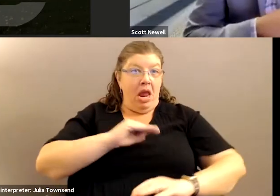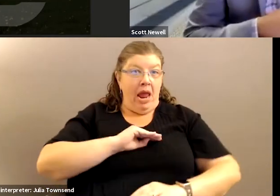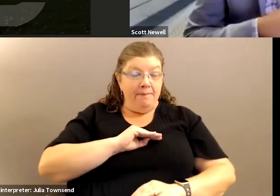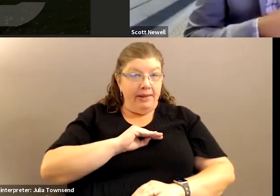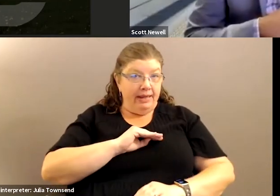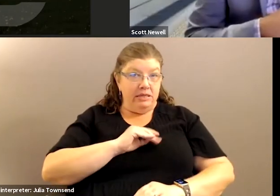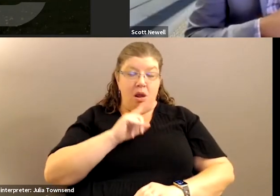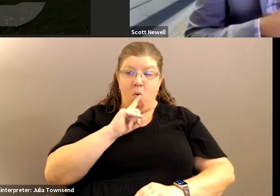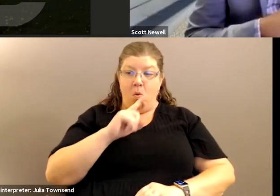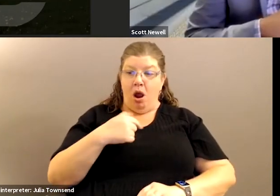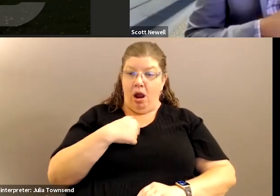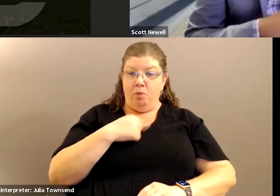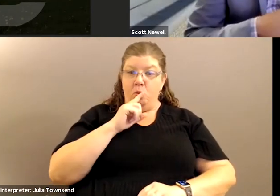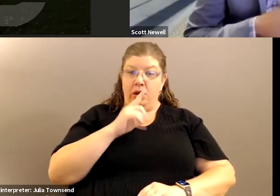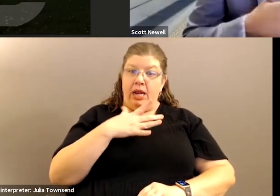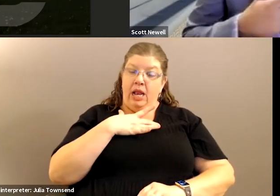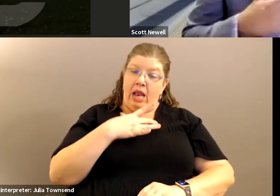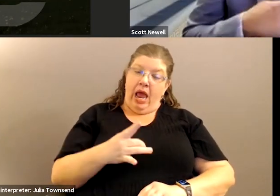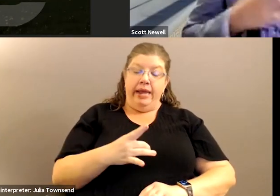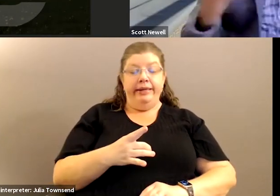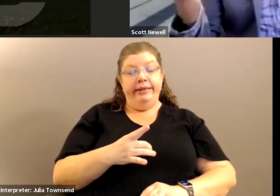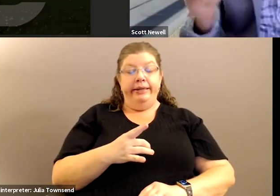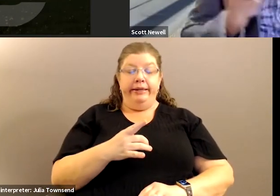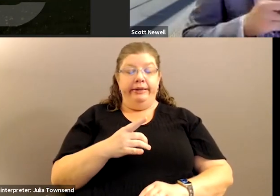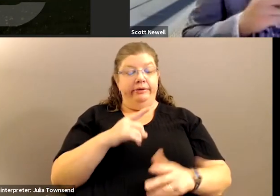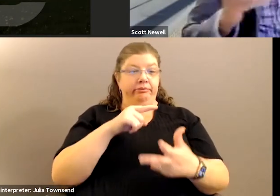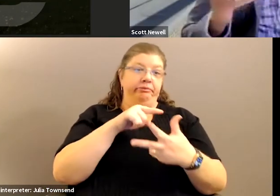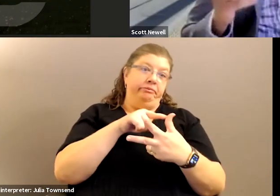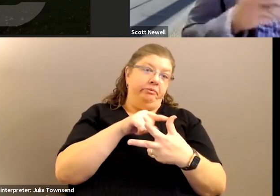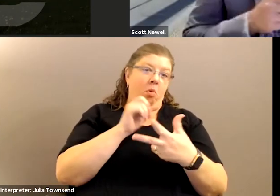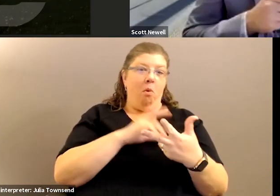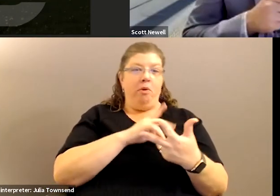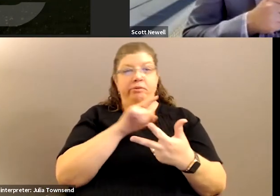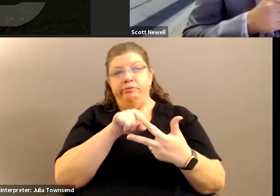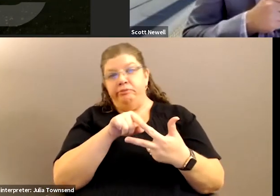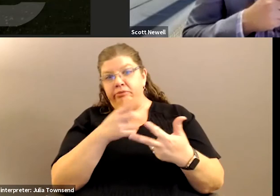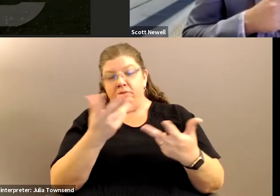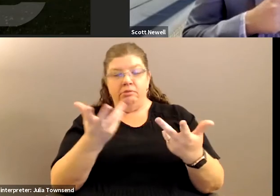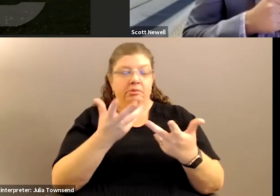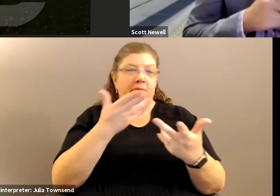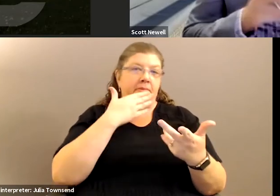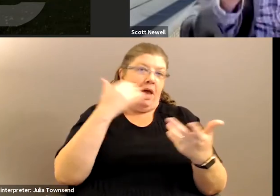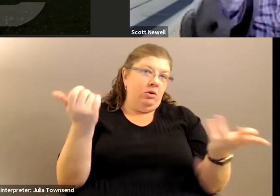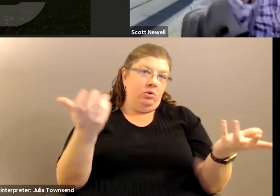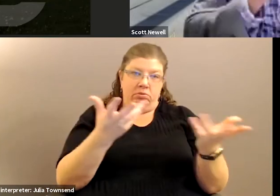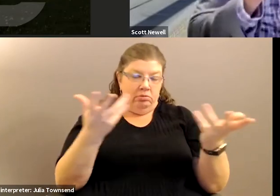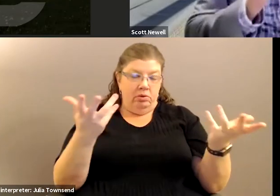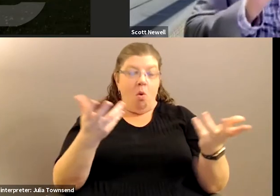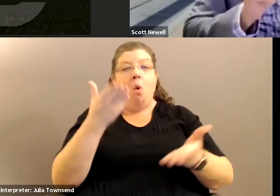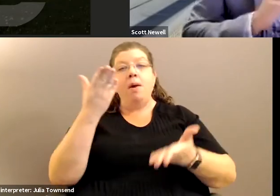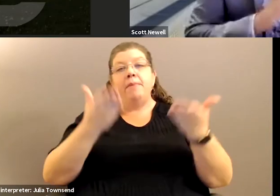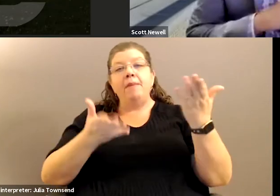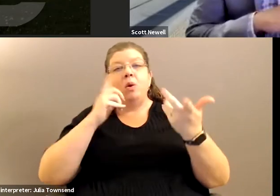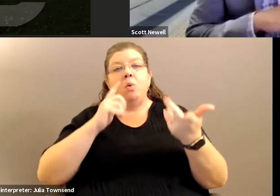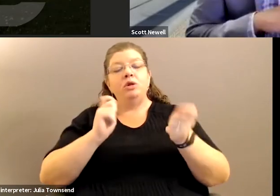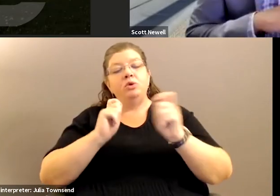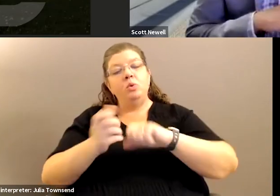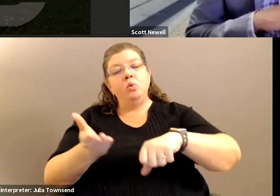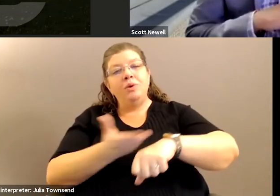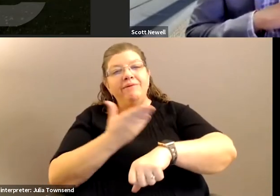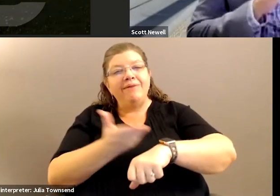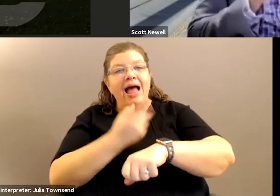you know i'm really really liking scenario one scenario two uh better uh but maybe we want to refine this or can